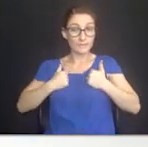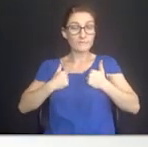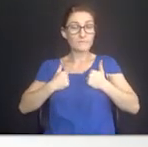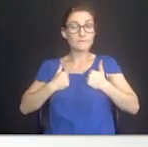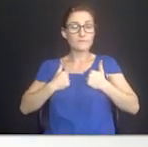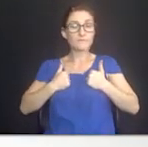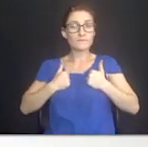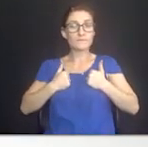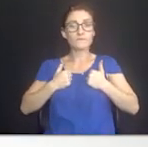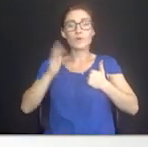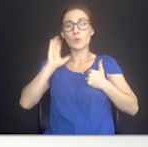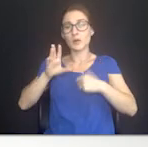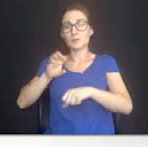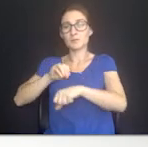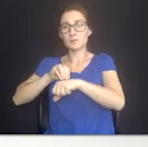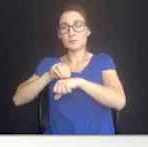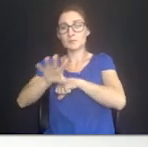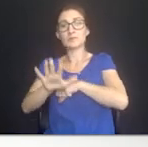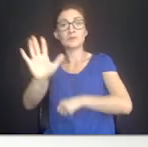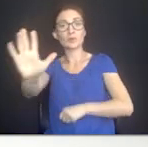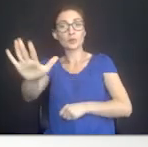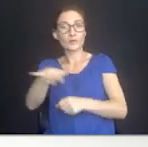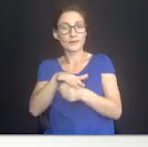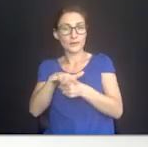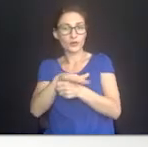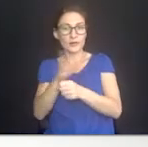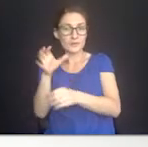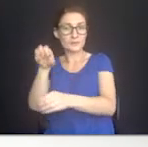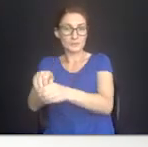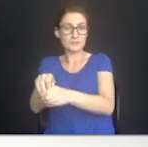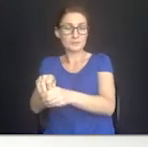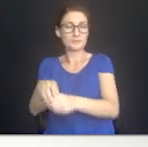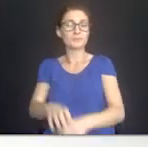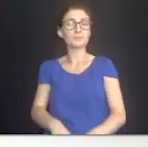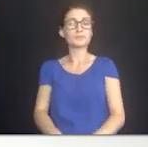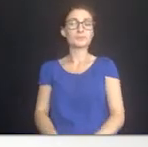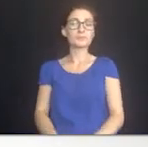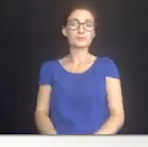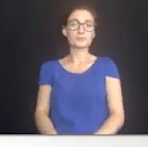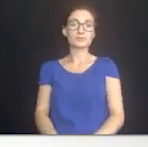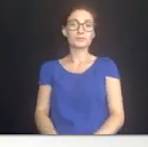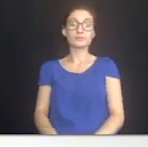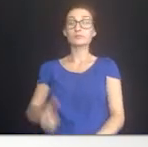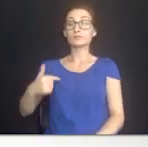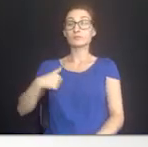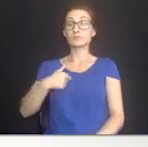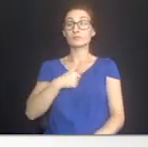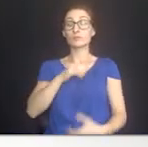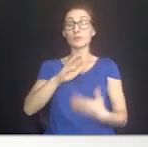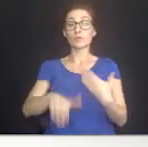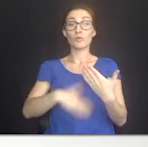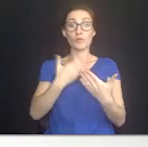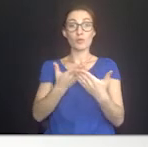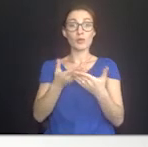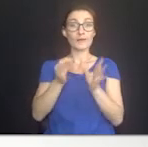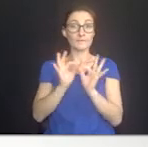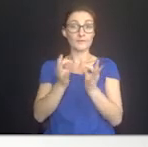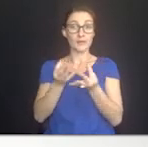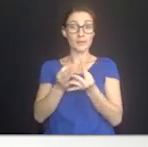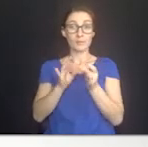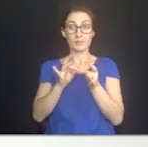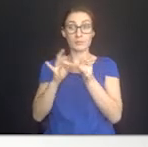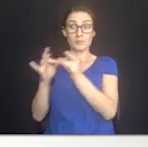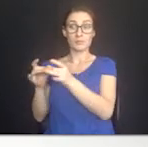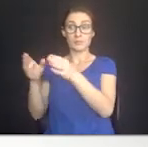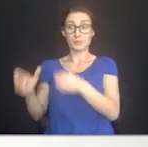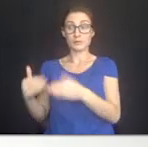live, will depend on which area you're a part of. We are all immediate